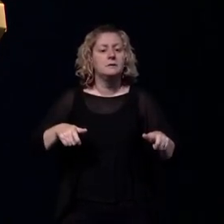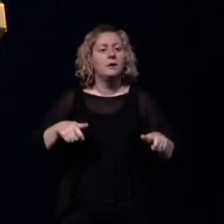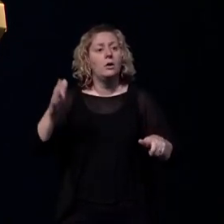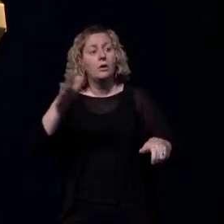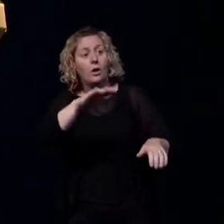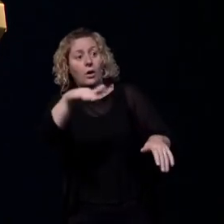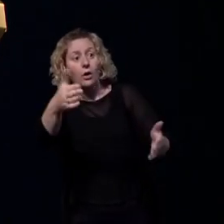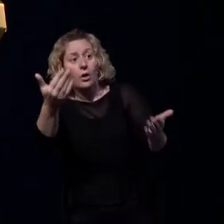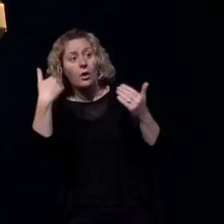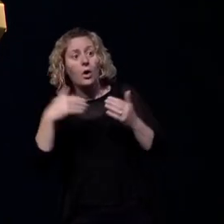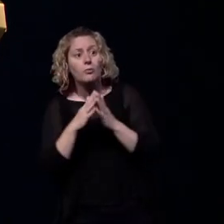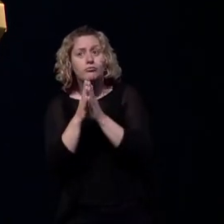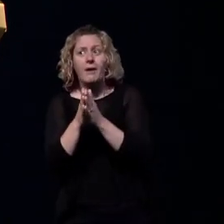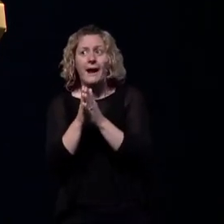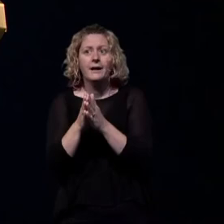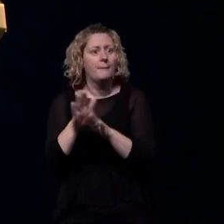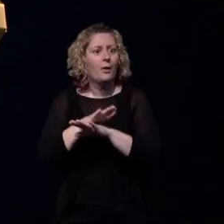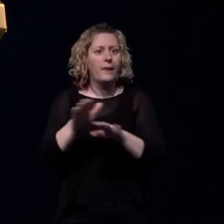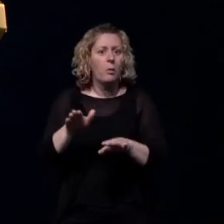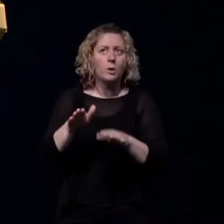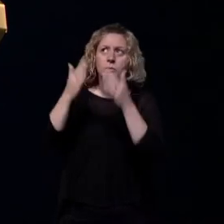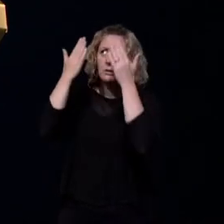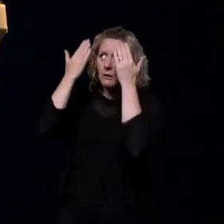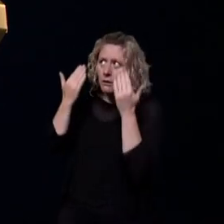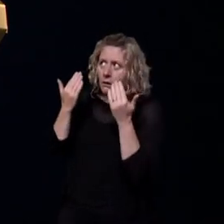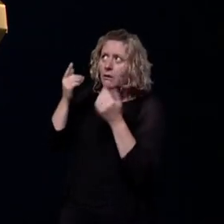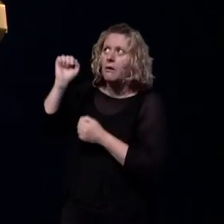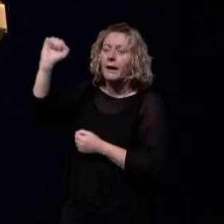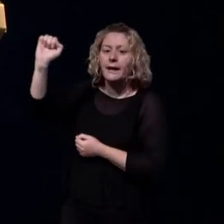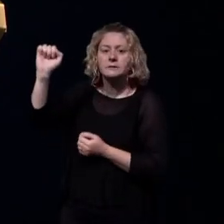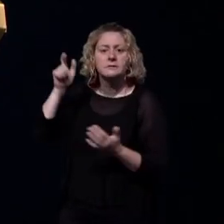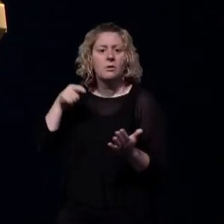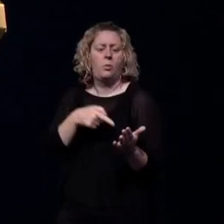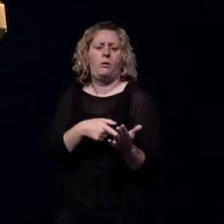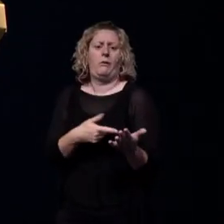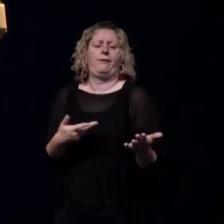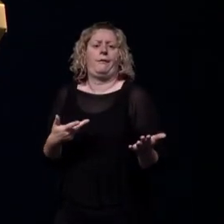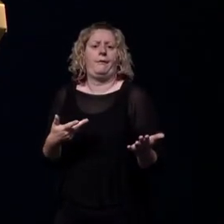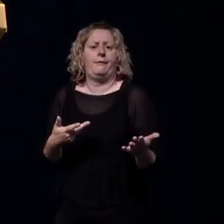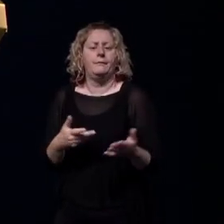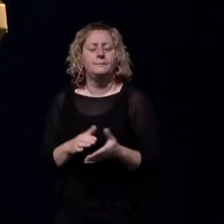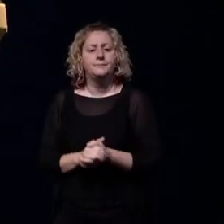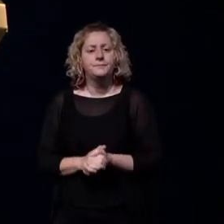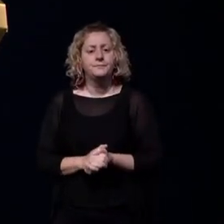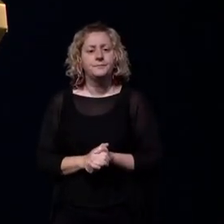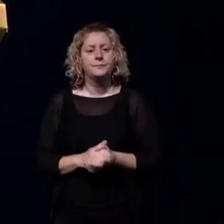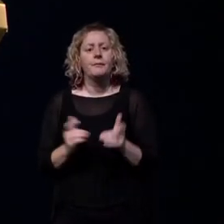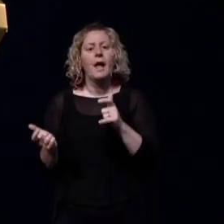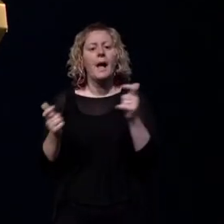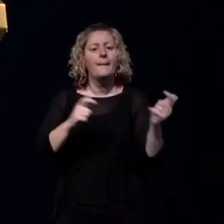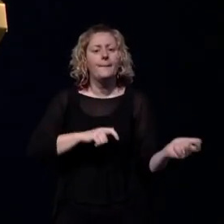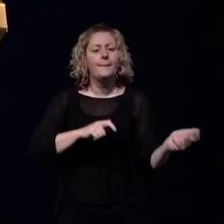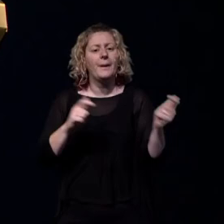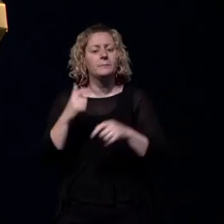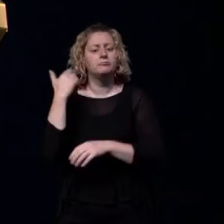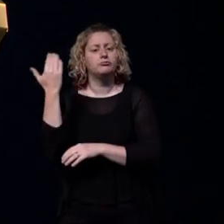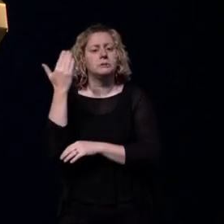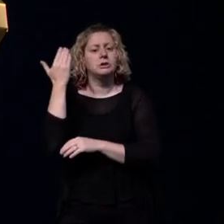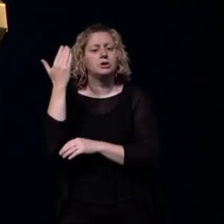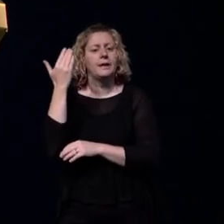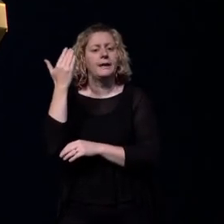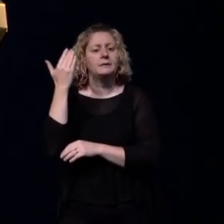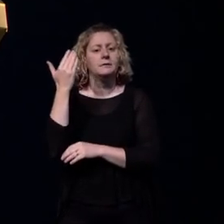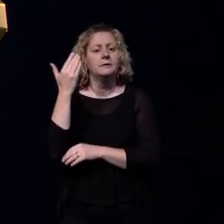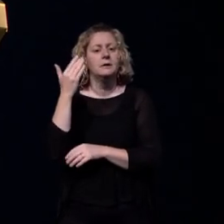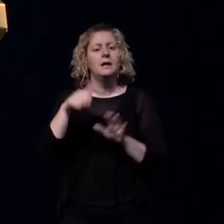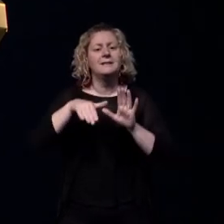word. Just desperate. Dr. Al Martin was a Baptist preacher in the deep south of America. He used to tell the story